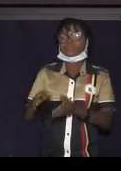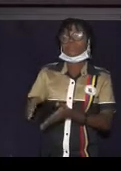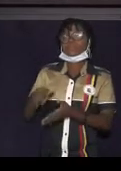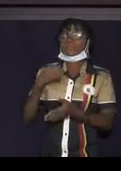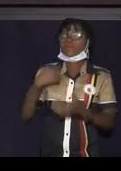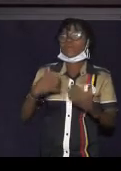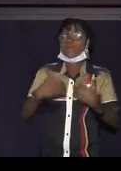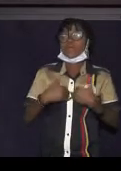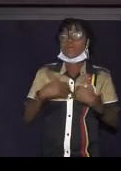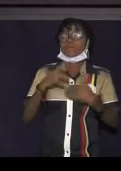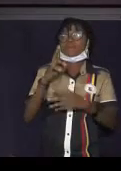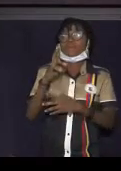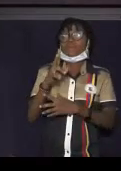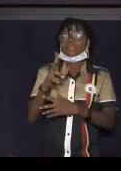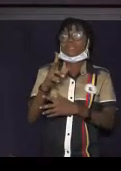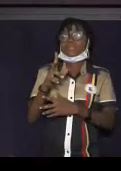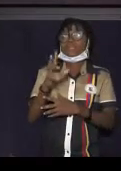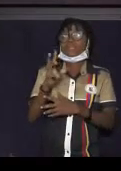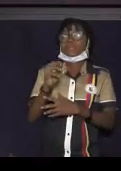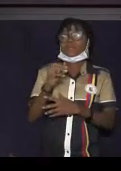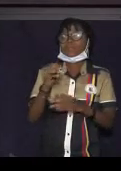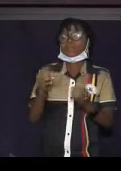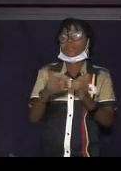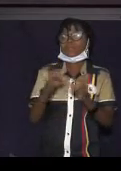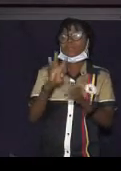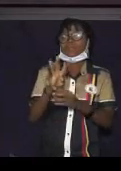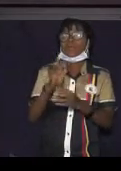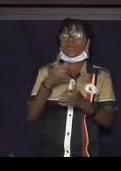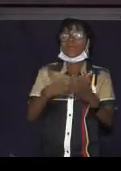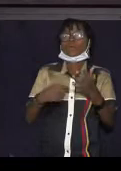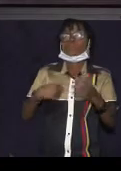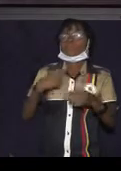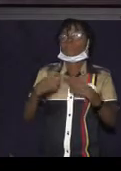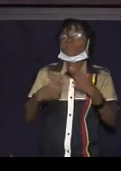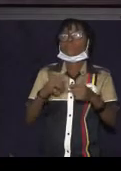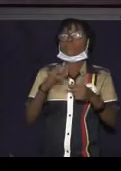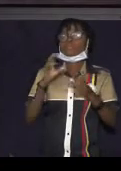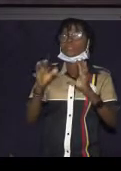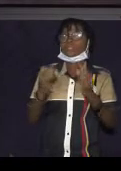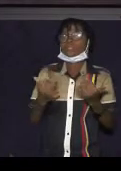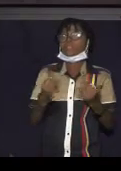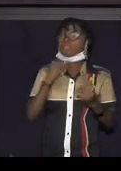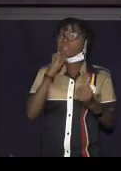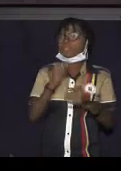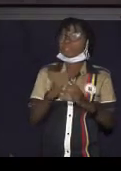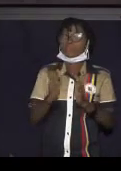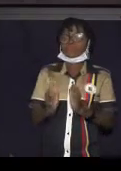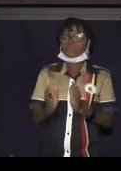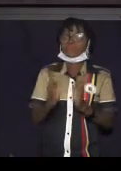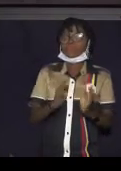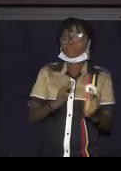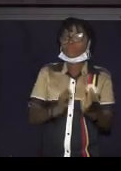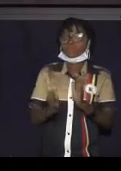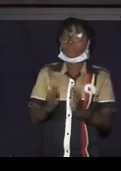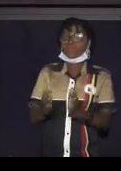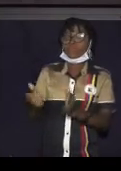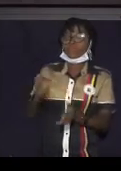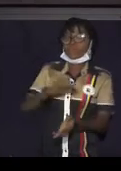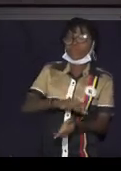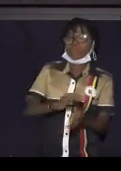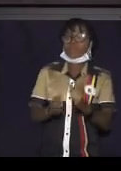have 3m and we have plus 4. And so what we're going to do now is to rearrange. Let us bring all